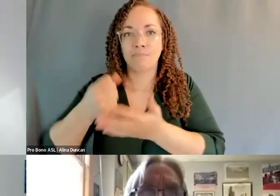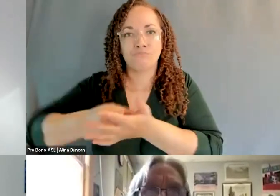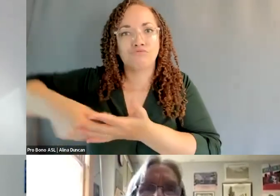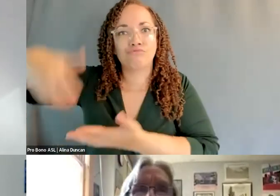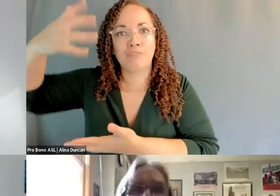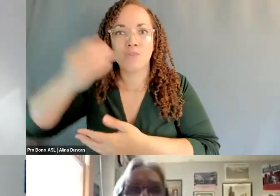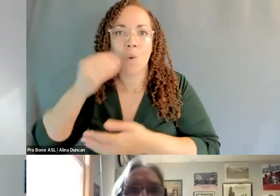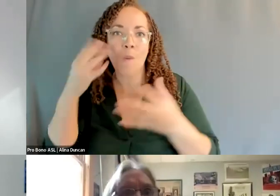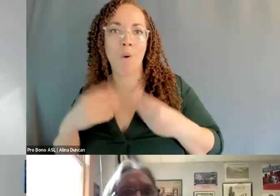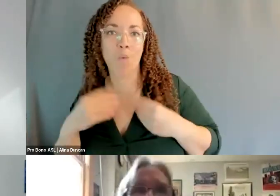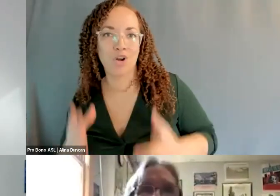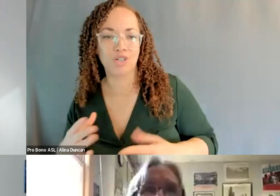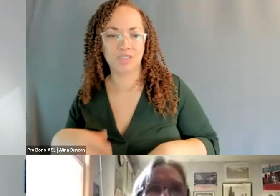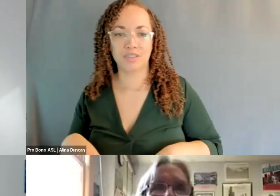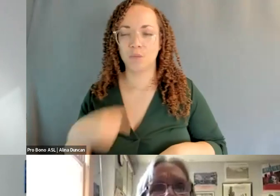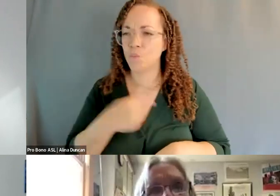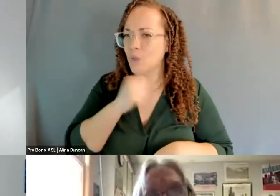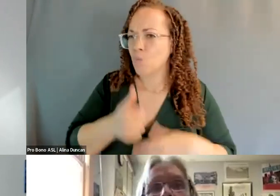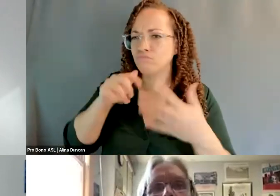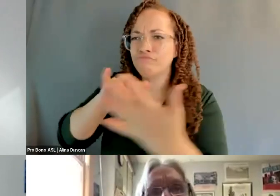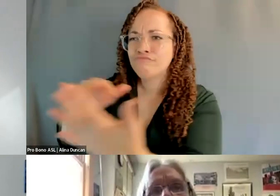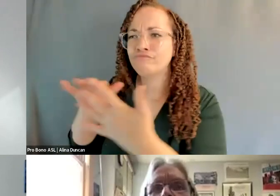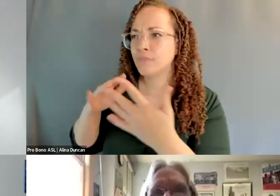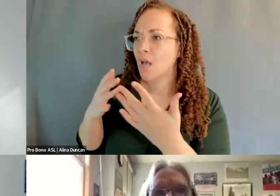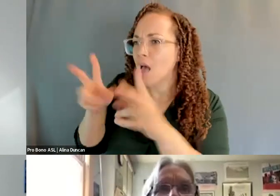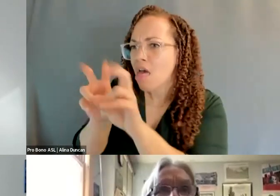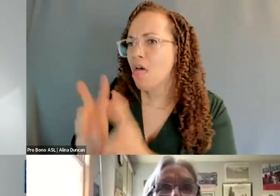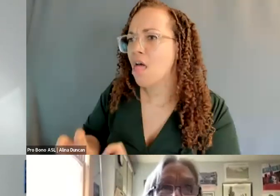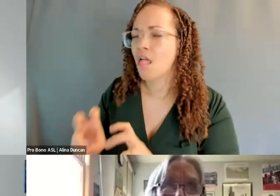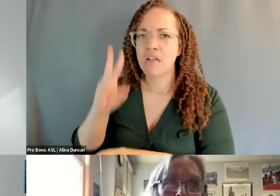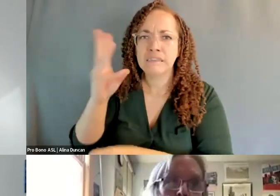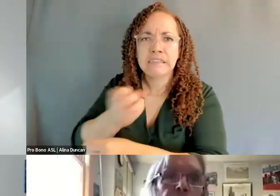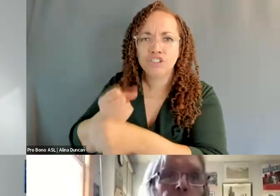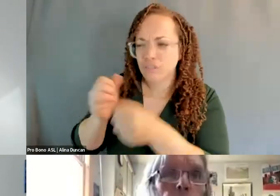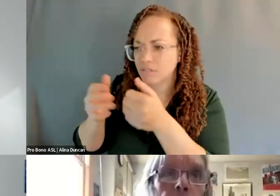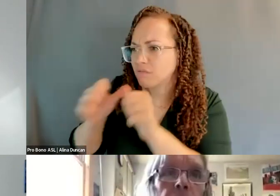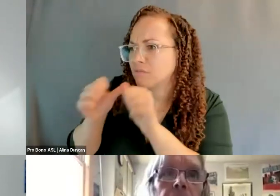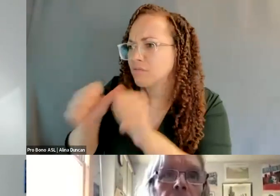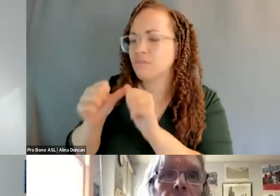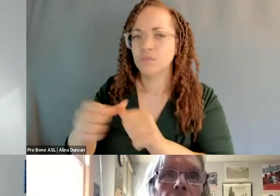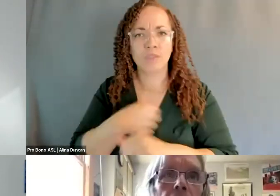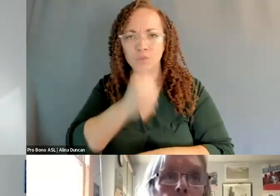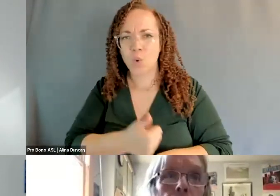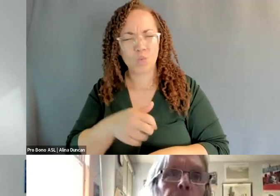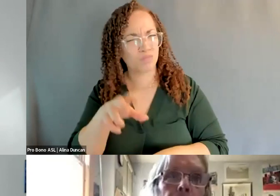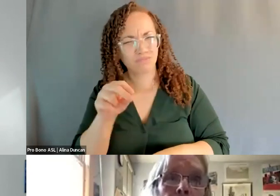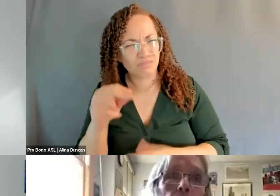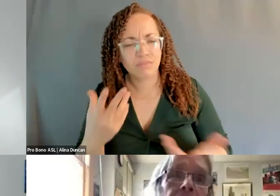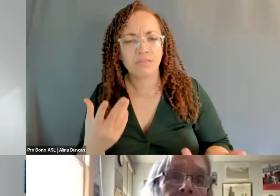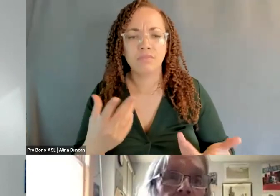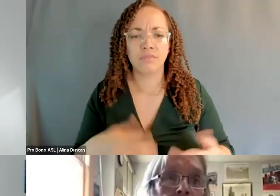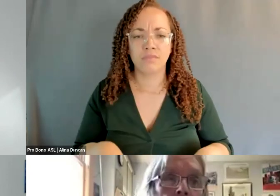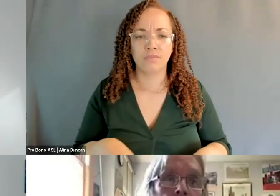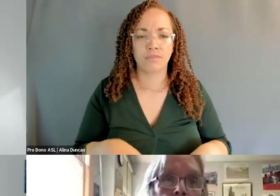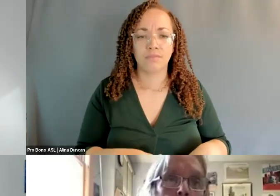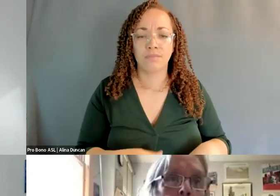don't intake them. We don't follow them for 6 years. Yeah, of course, we're still HUD spent $4 million went back when